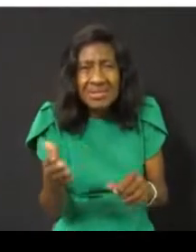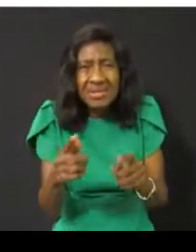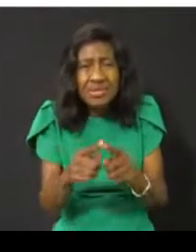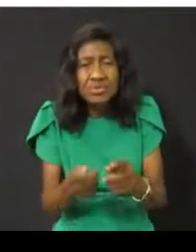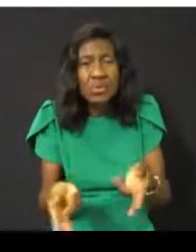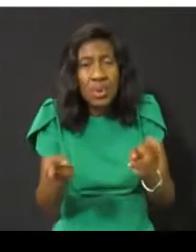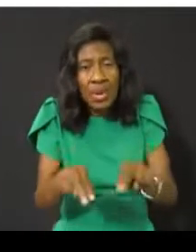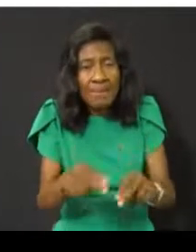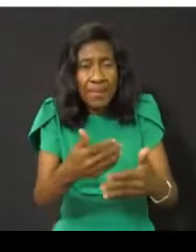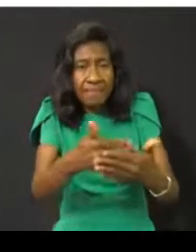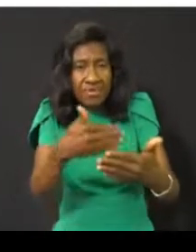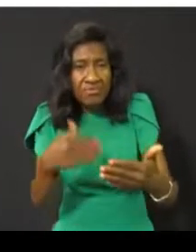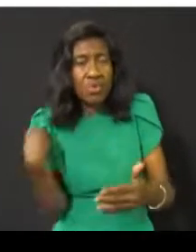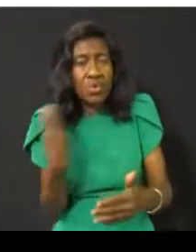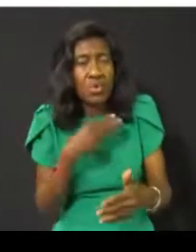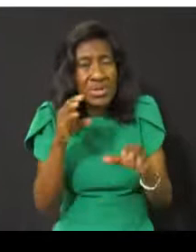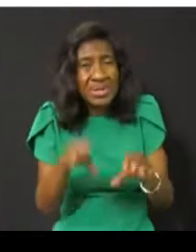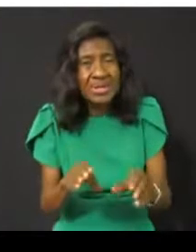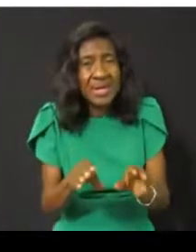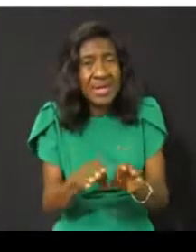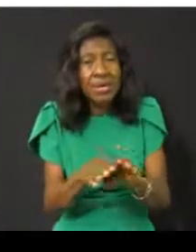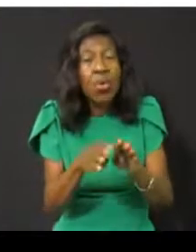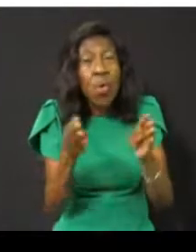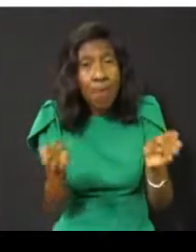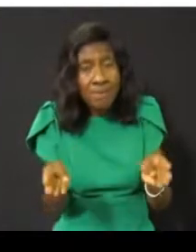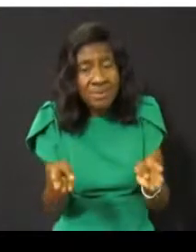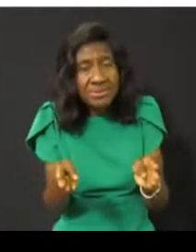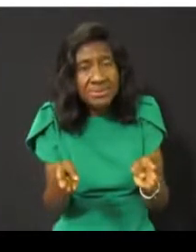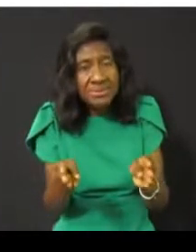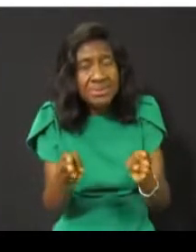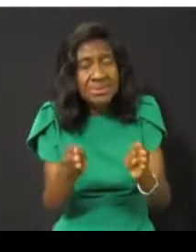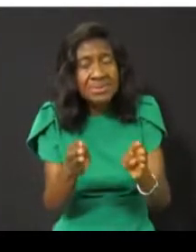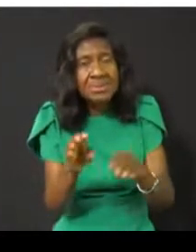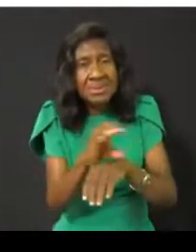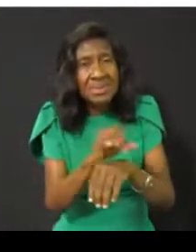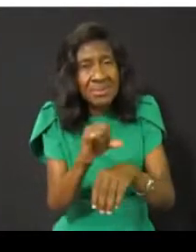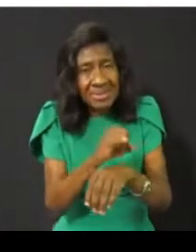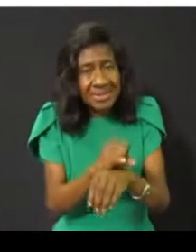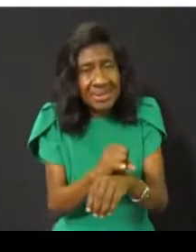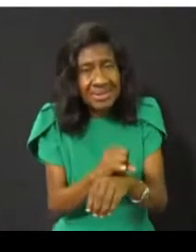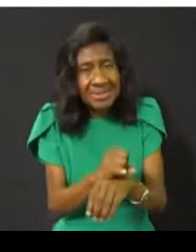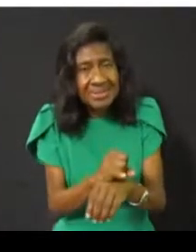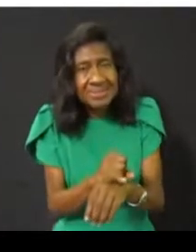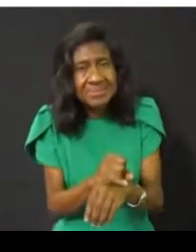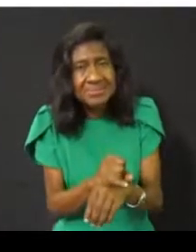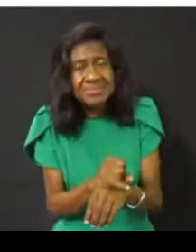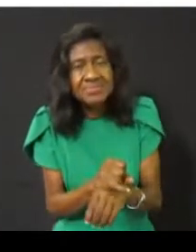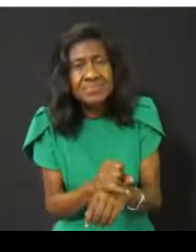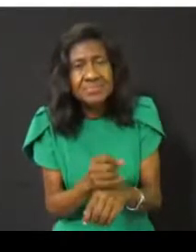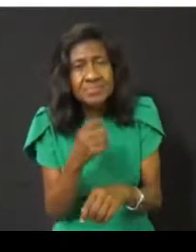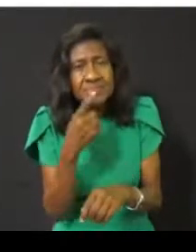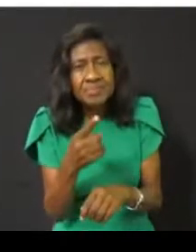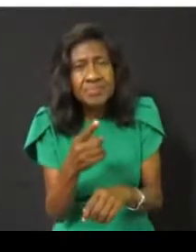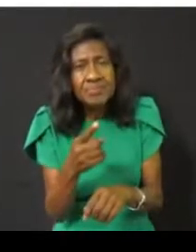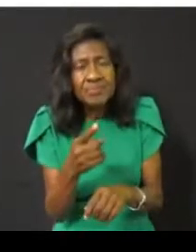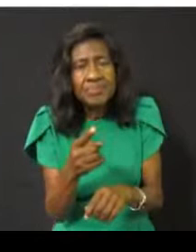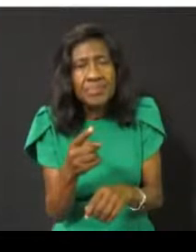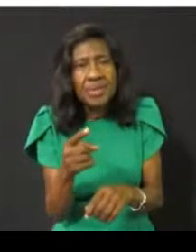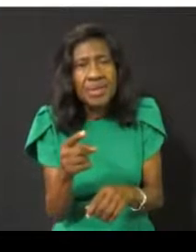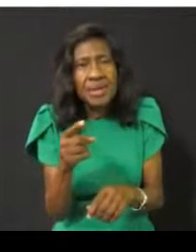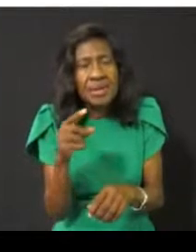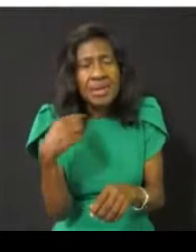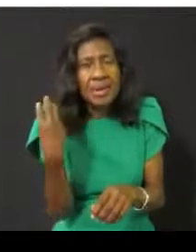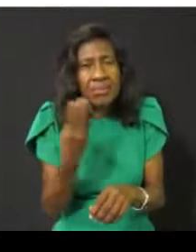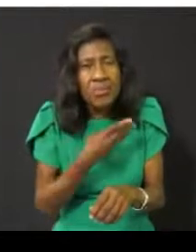what are there any gaps? Have you been able to do that? identification of any key